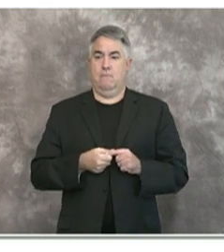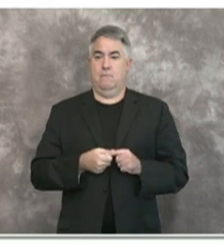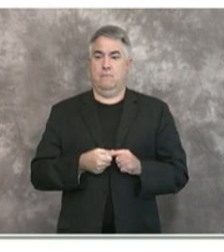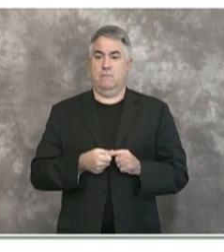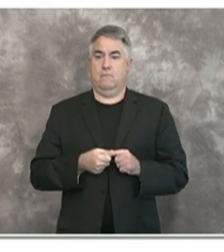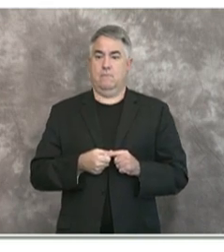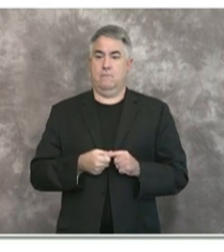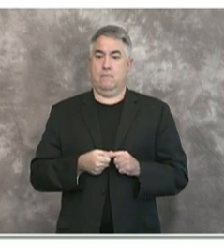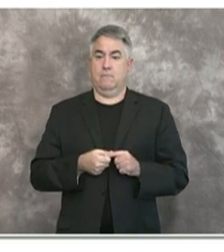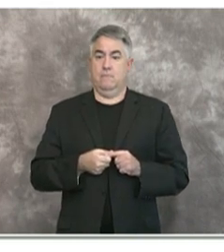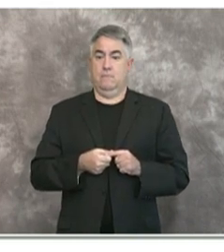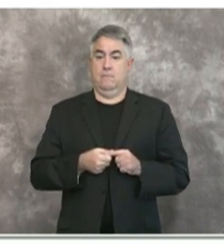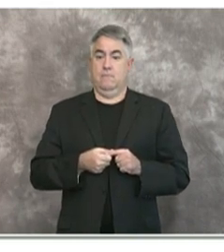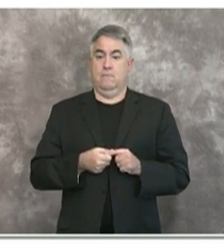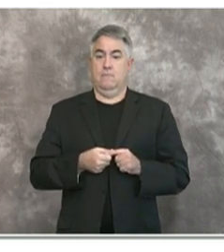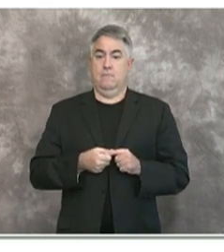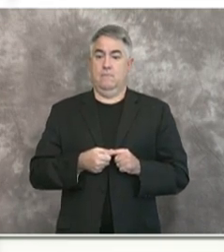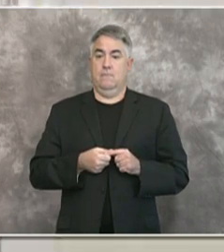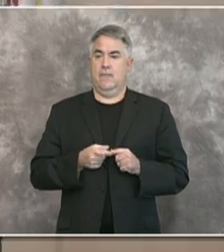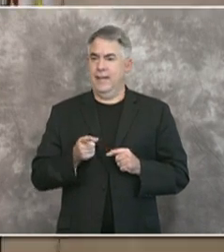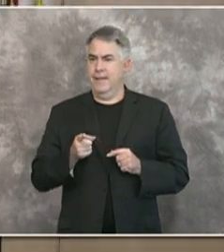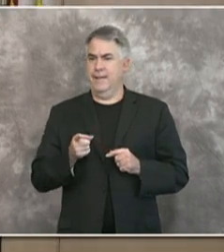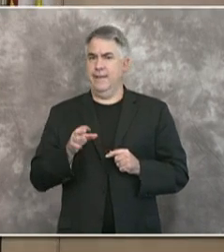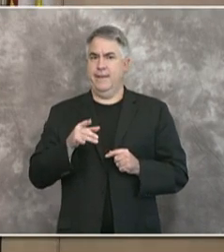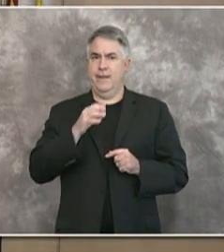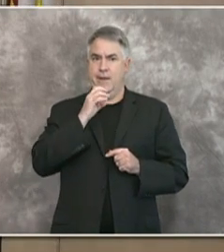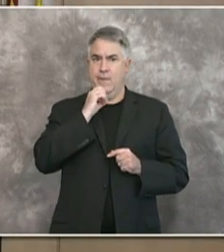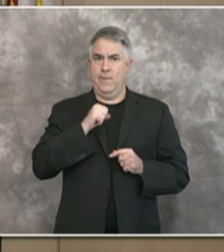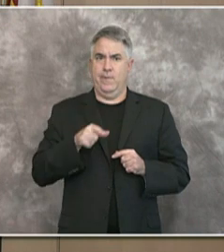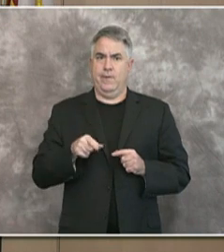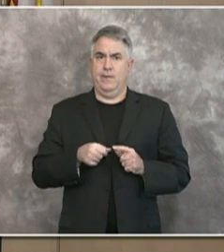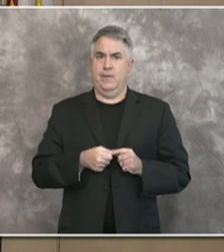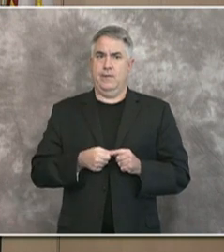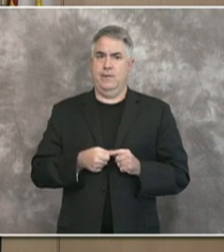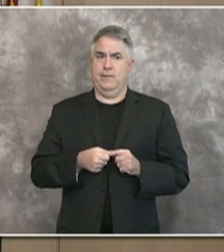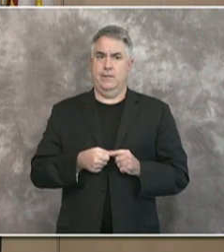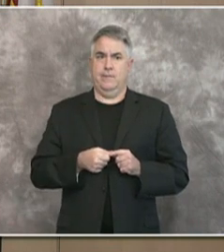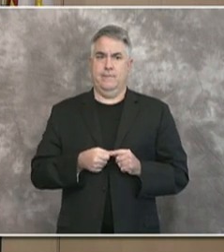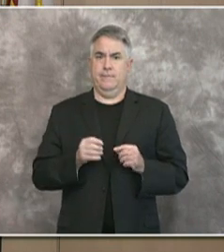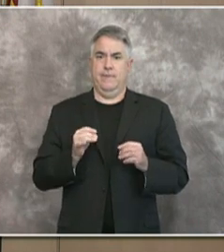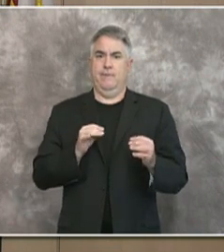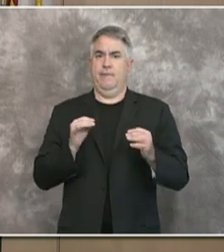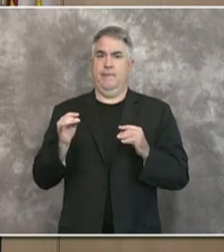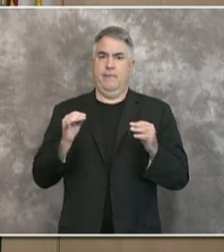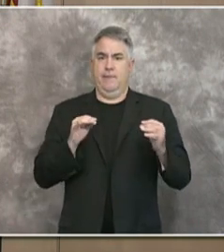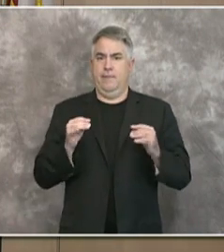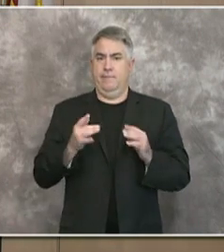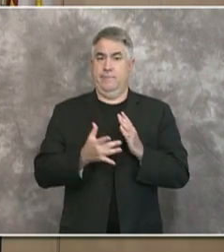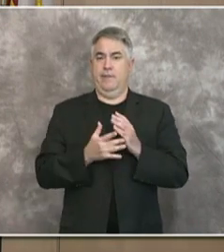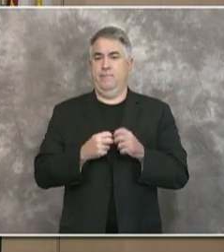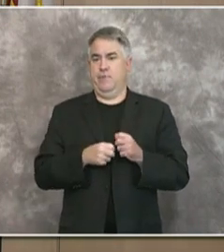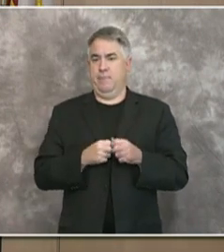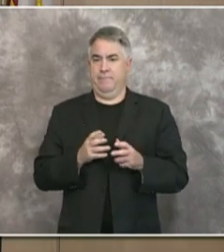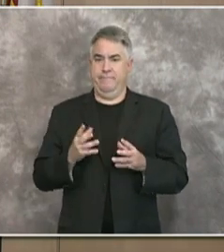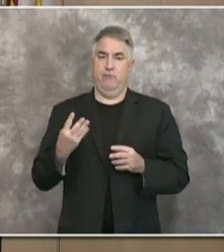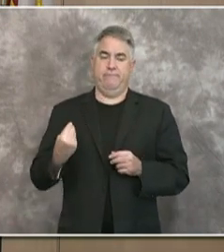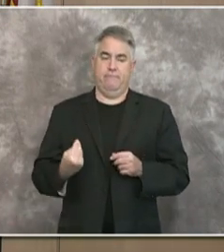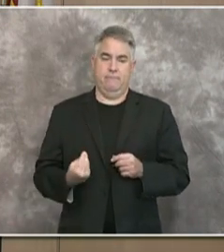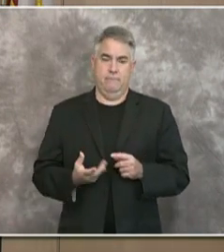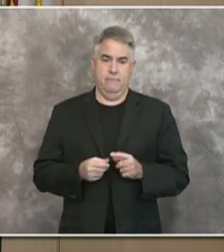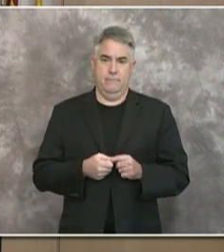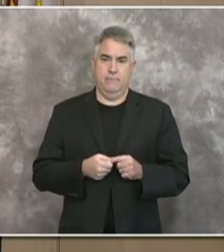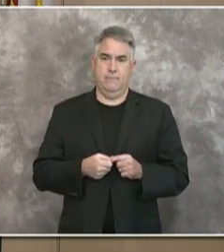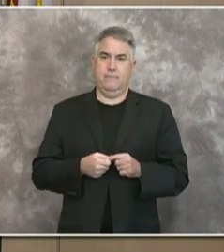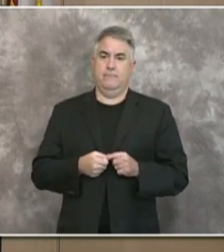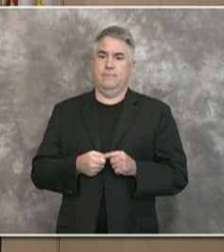yeah, these are O2. The slides I have, and I'll just go through the slides that I have, is for May 25th. We had a total